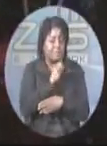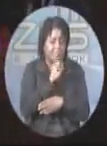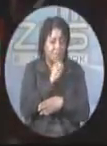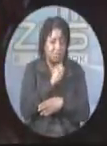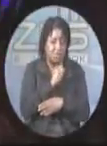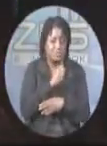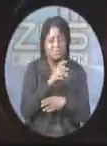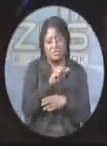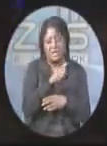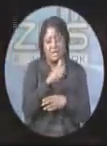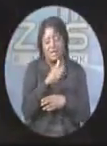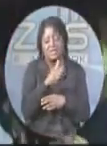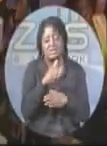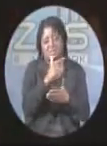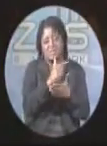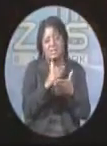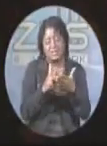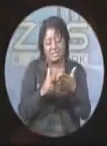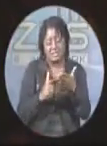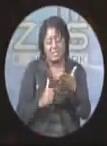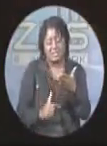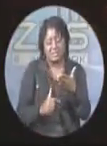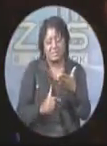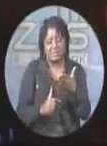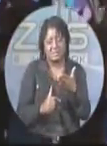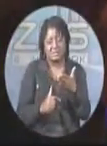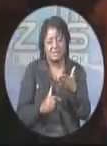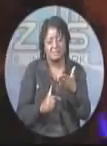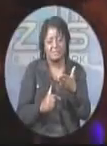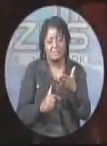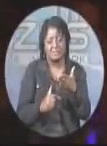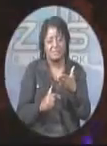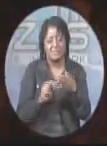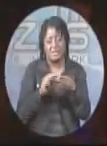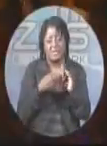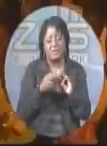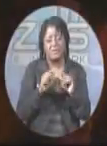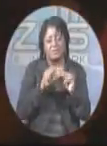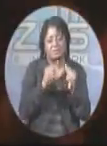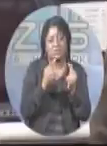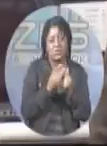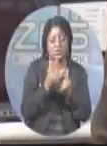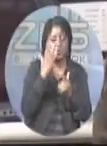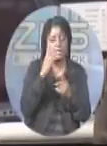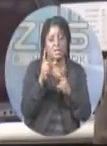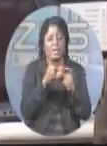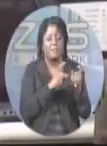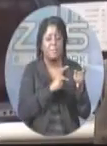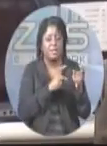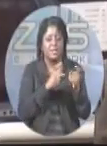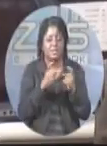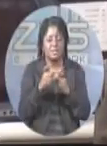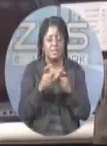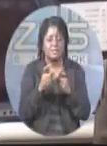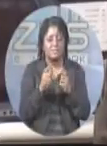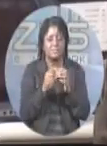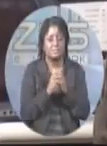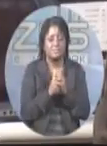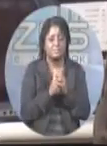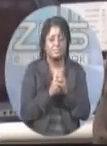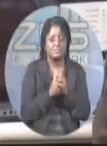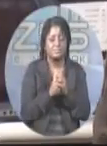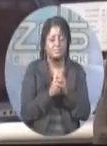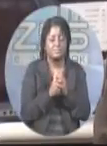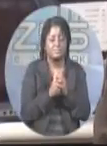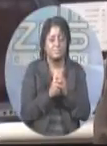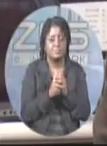Skinny Fabulous, Peter Ram, Ultimate Rejects, ID Nation Band will be backing out all of the guest